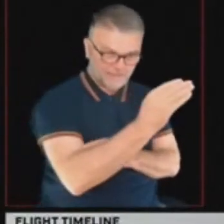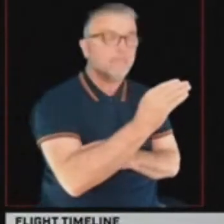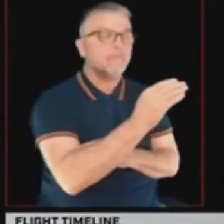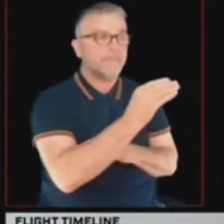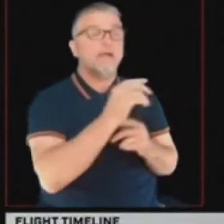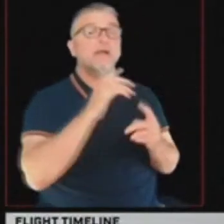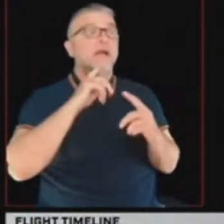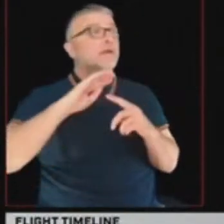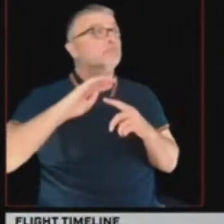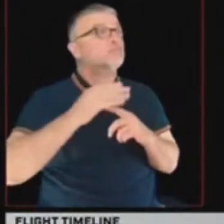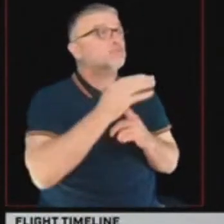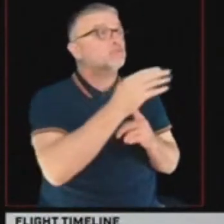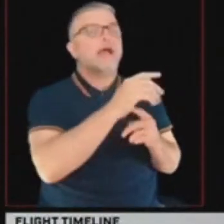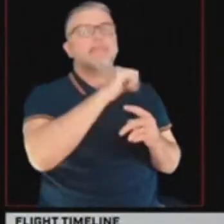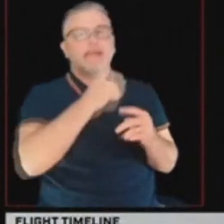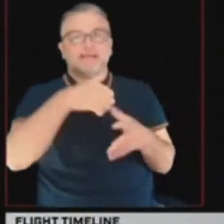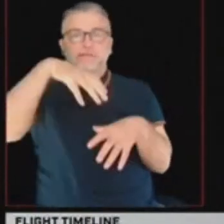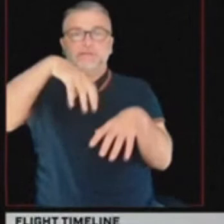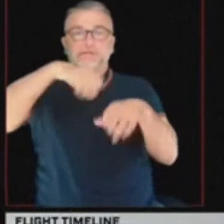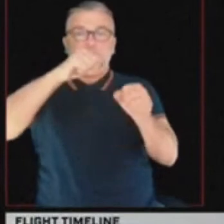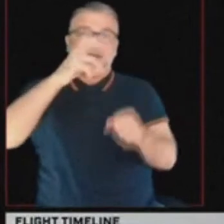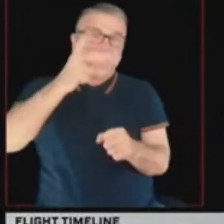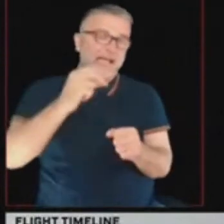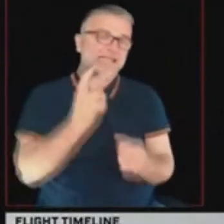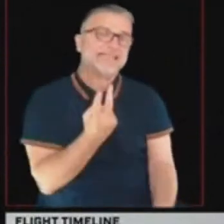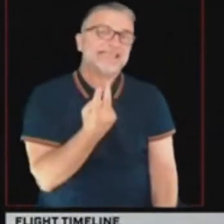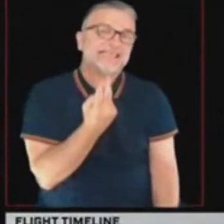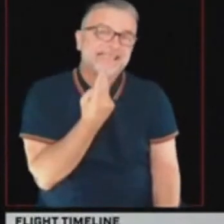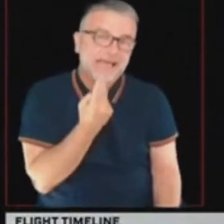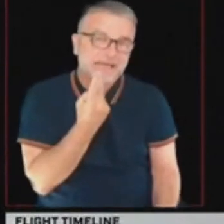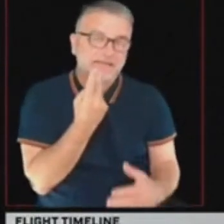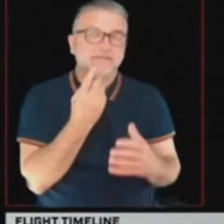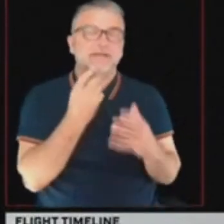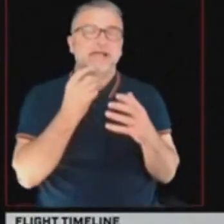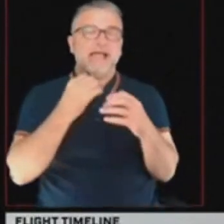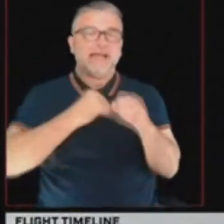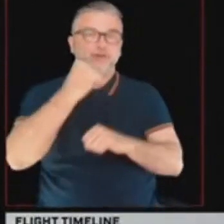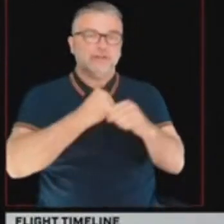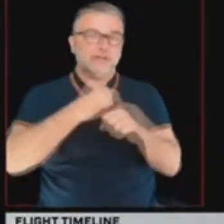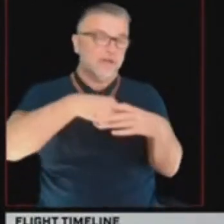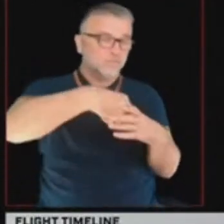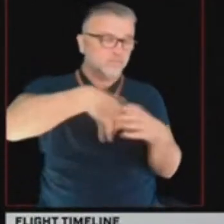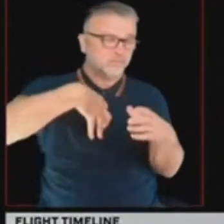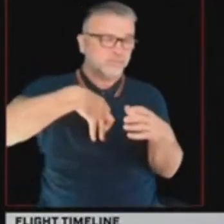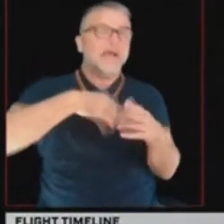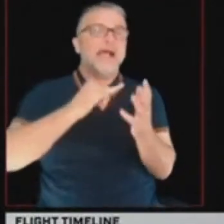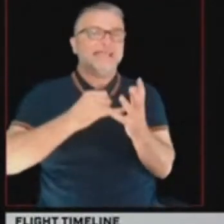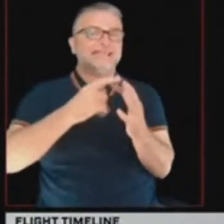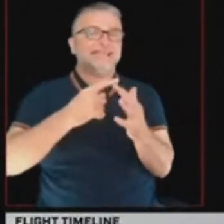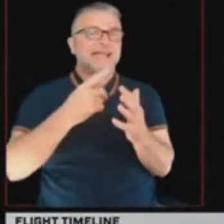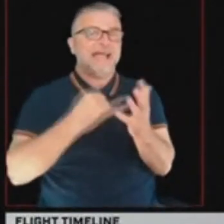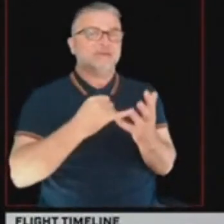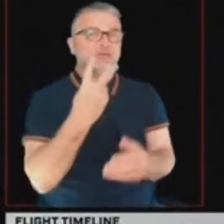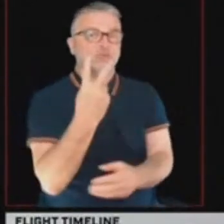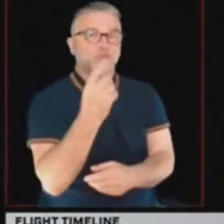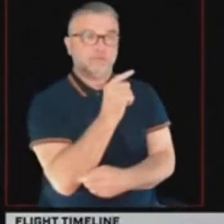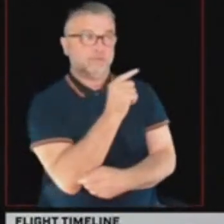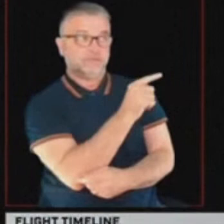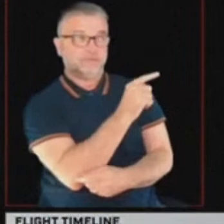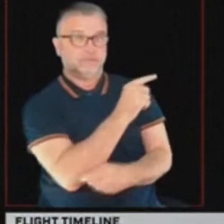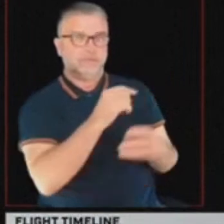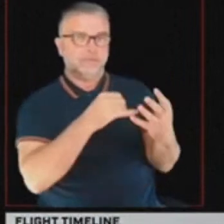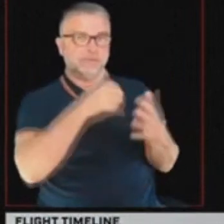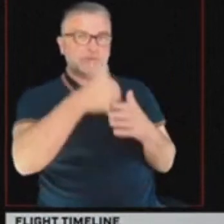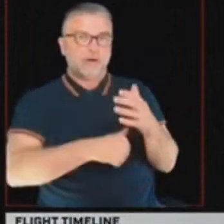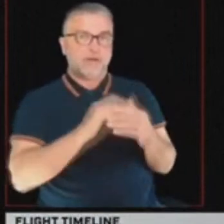engine start, so SES2. So we restart our second stage engine to lift